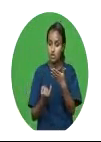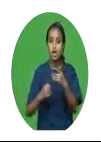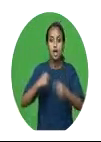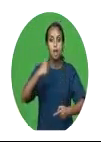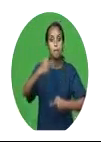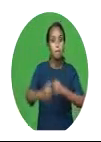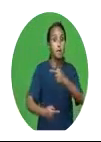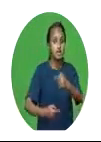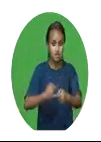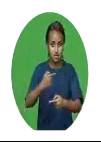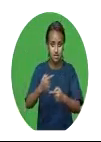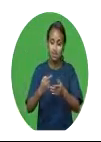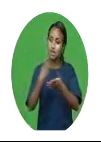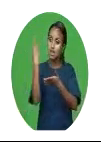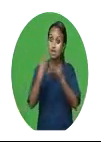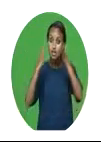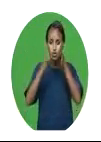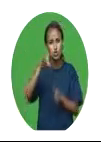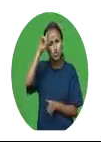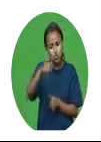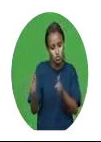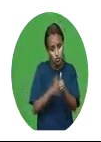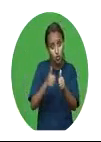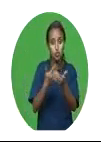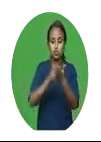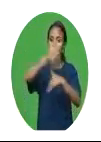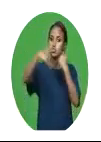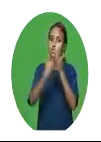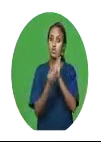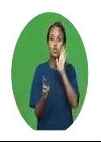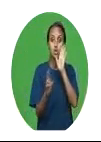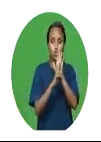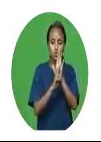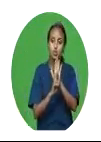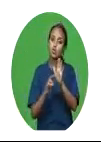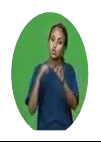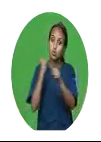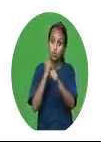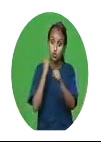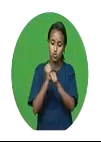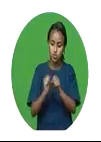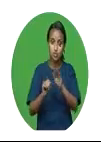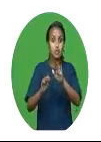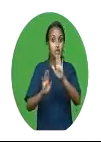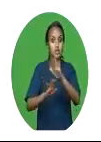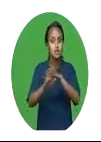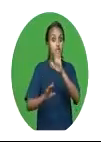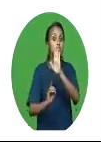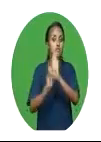pattern. A drafter should follow certain general rules during the development of surfaces.